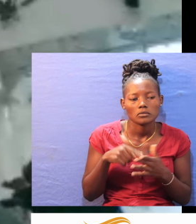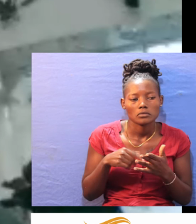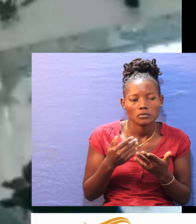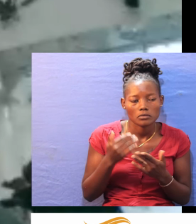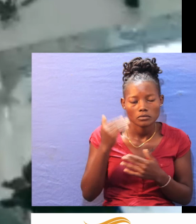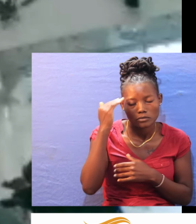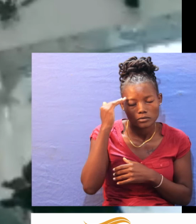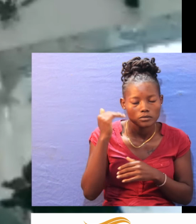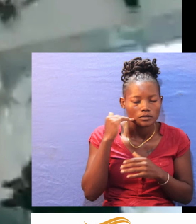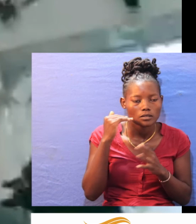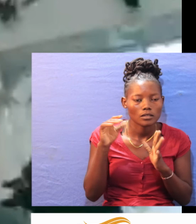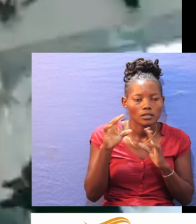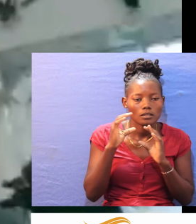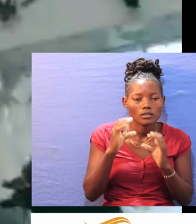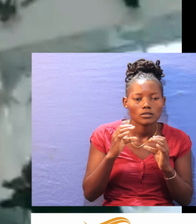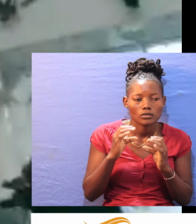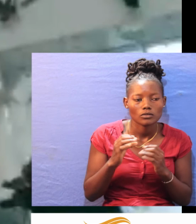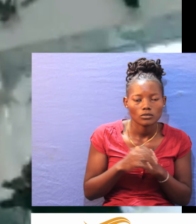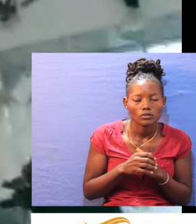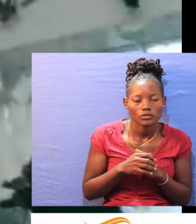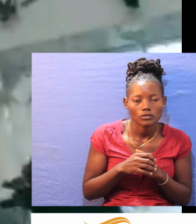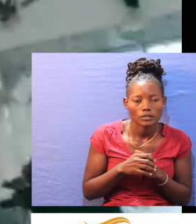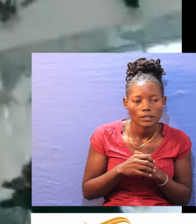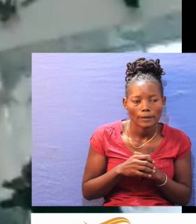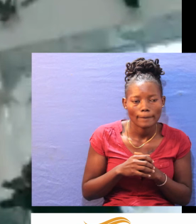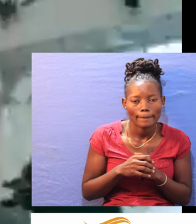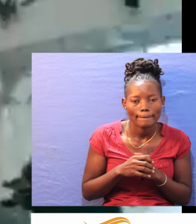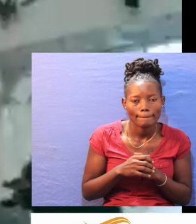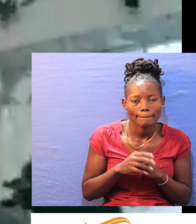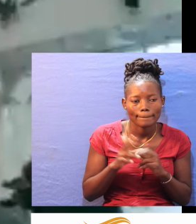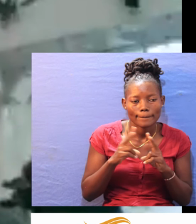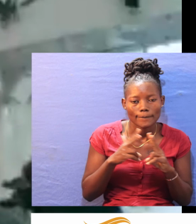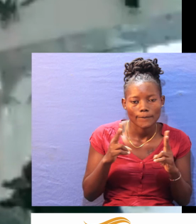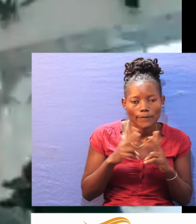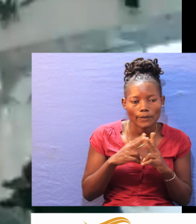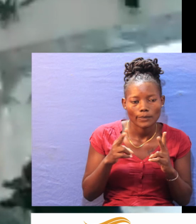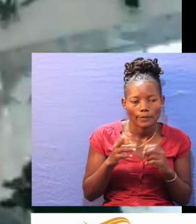head coach named Bill Arnsparger was a very,